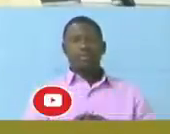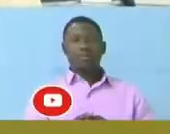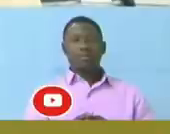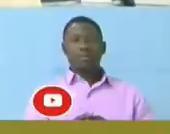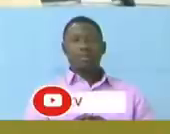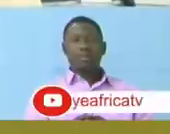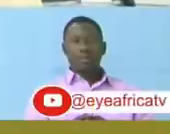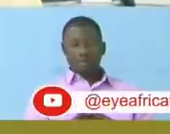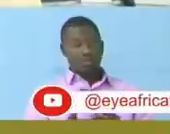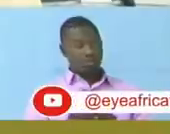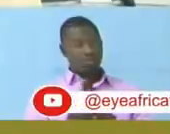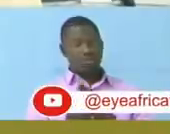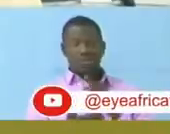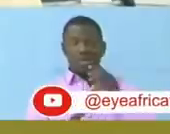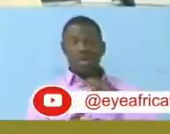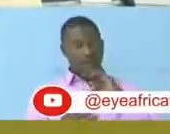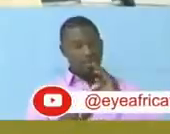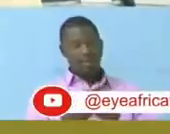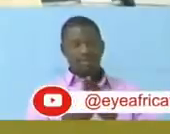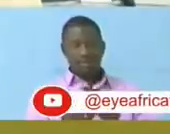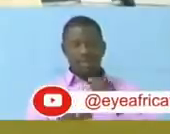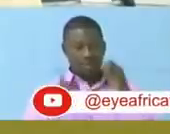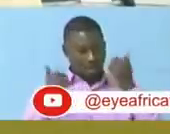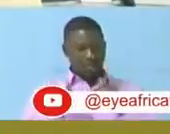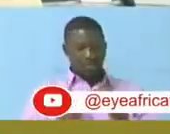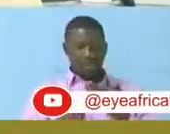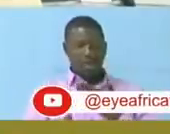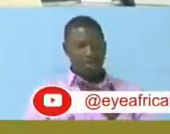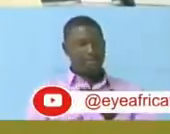his genuinity. But